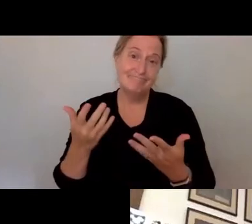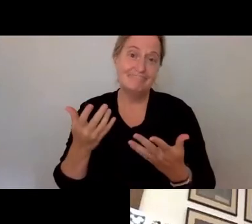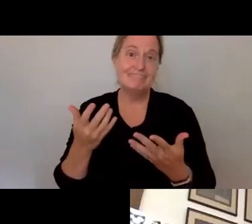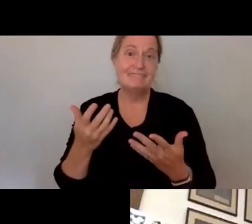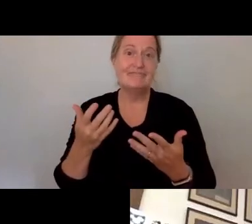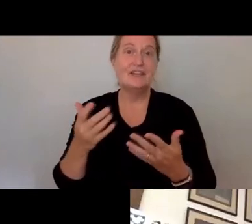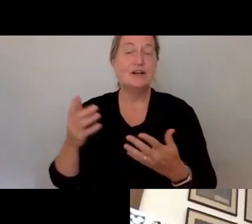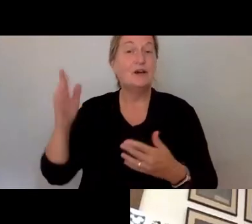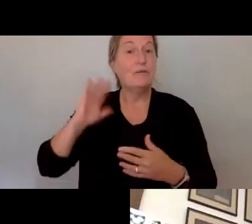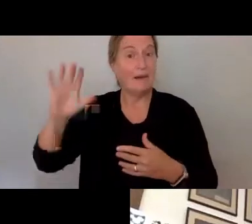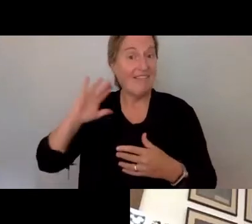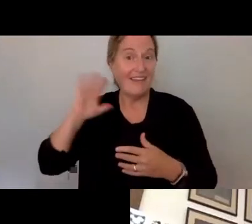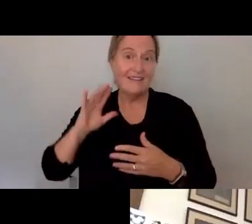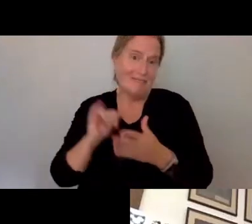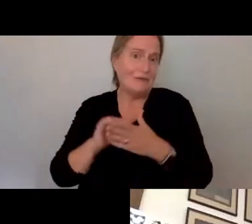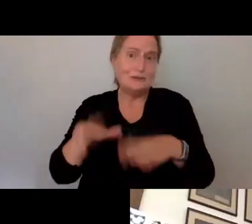we did our jobs.